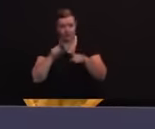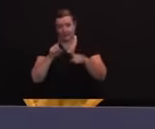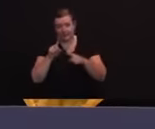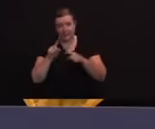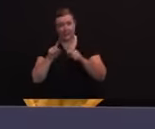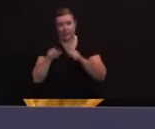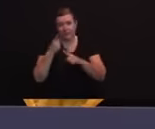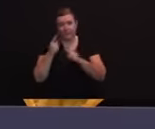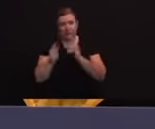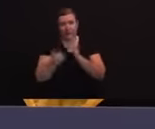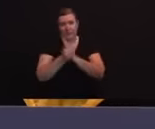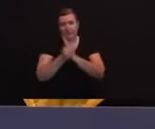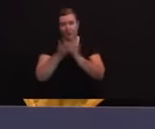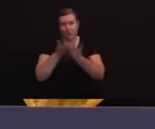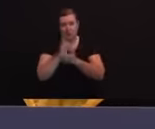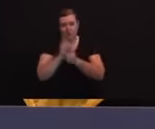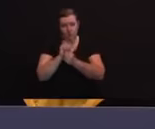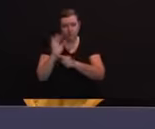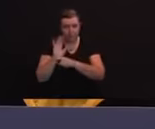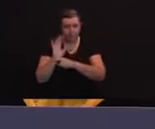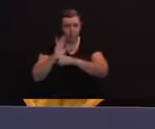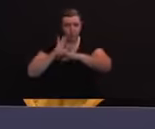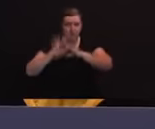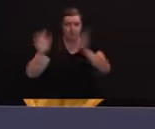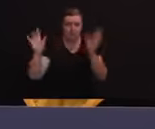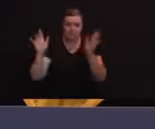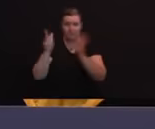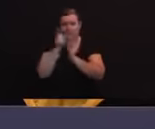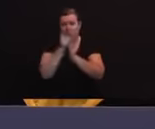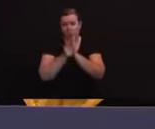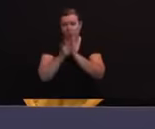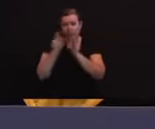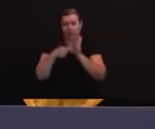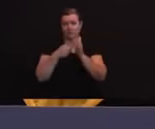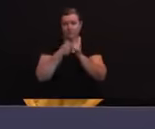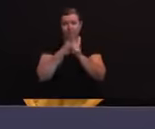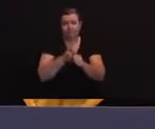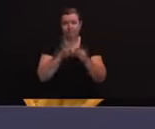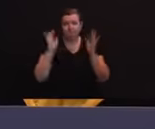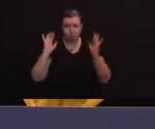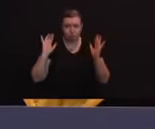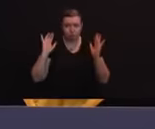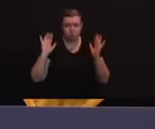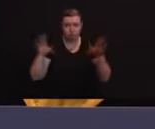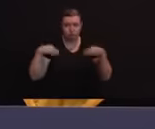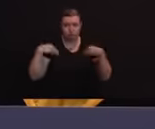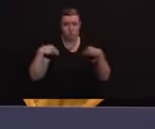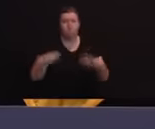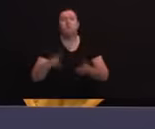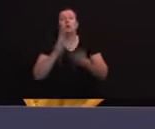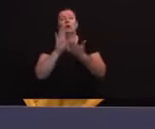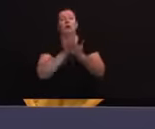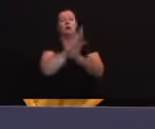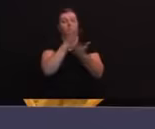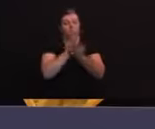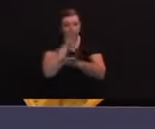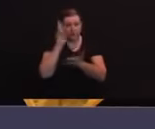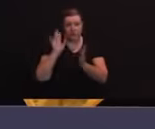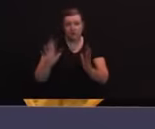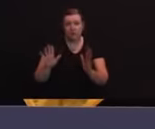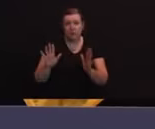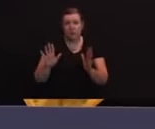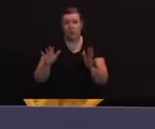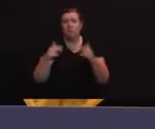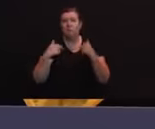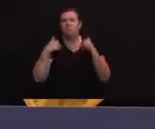that is a legal reality. Colleges and universities, we've spoken a lot about that. It was a big part of our conversation among Governors Wolf, Carney, Cuomo, Lamont,